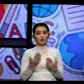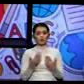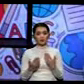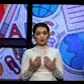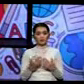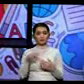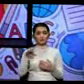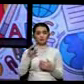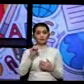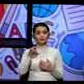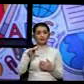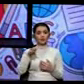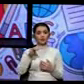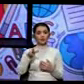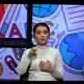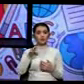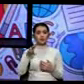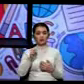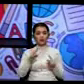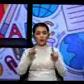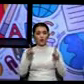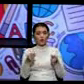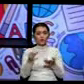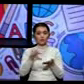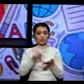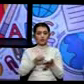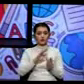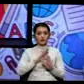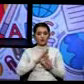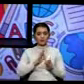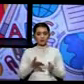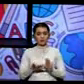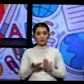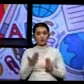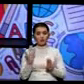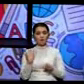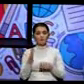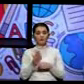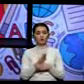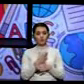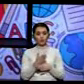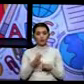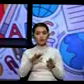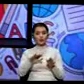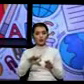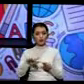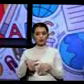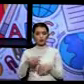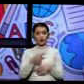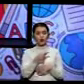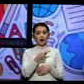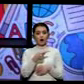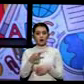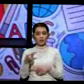Agar ushbu tenglamamizda qovus ishtirok etmaganda, biz avval bo'lish amalini, so'ng esa